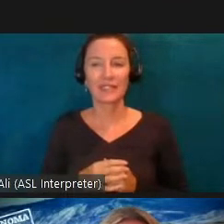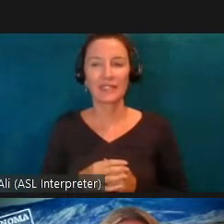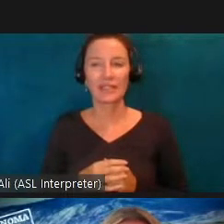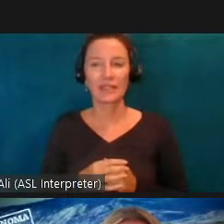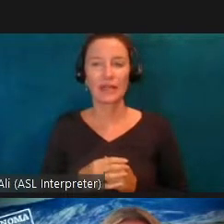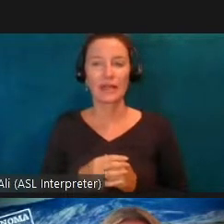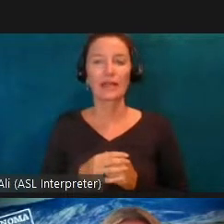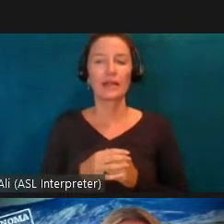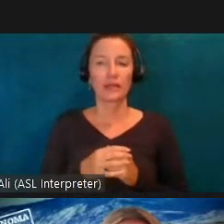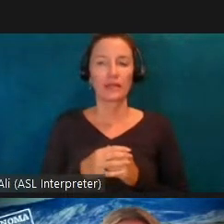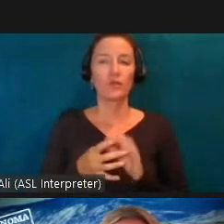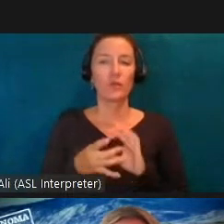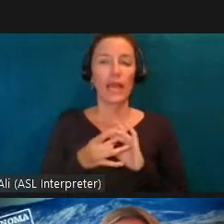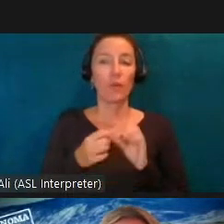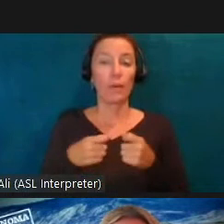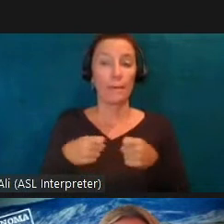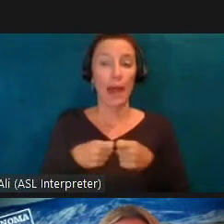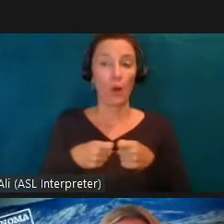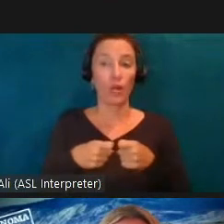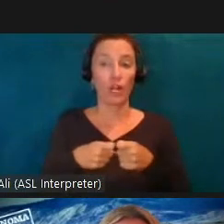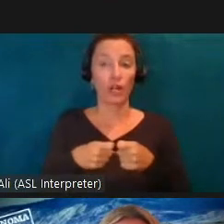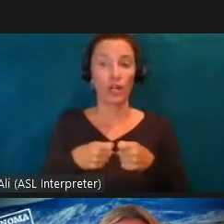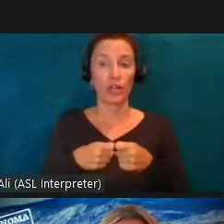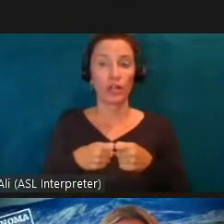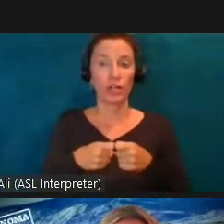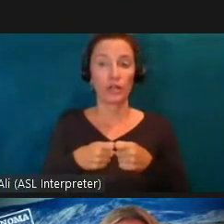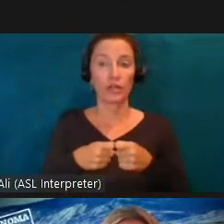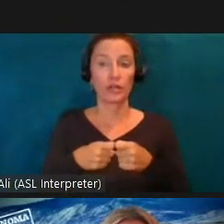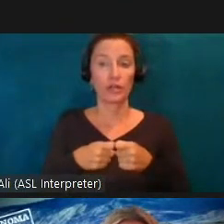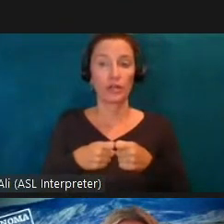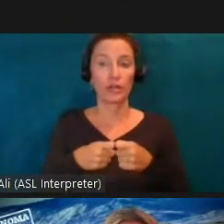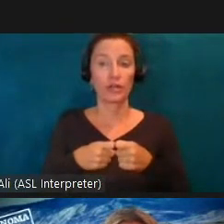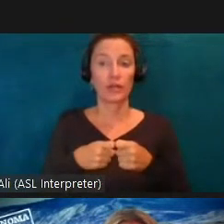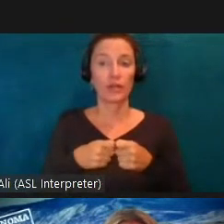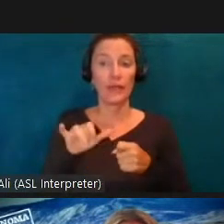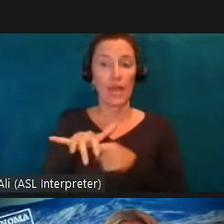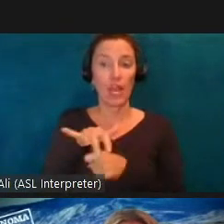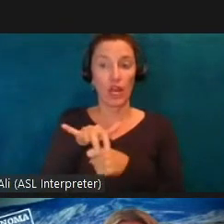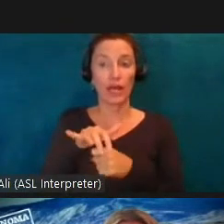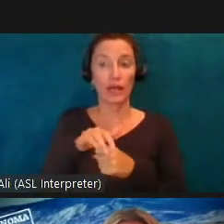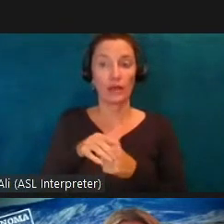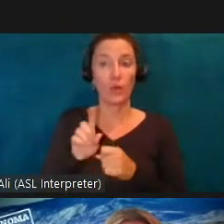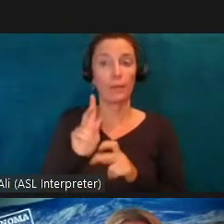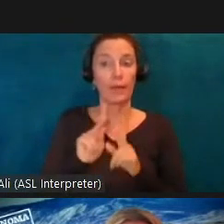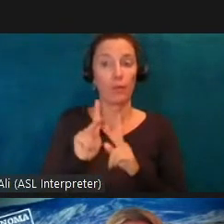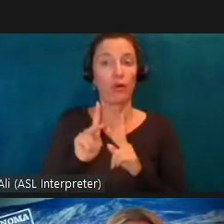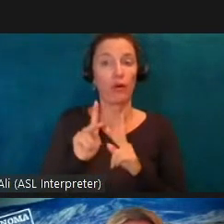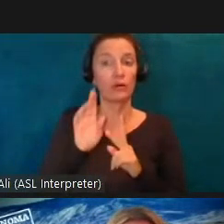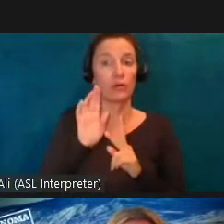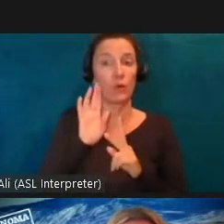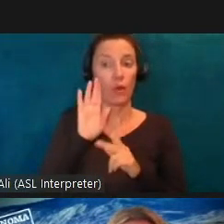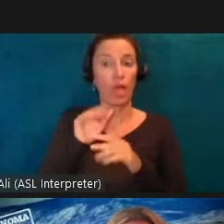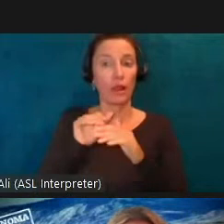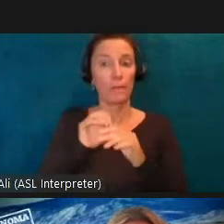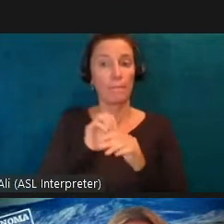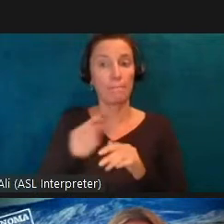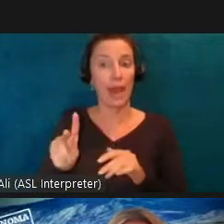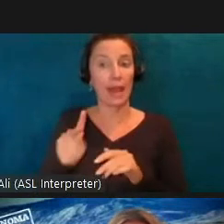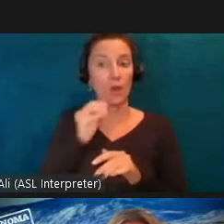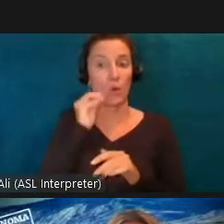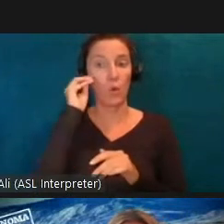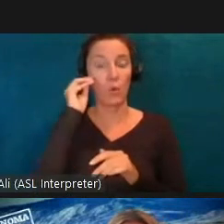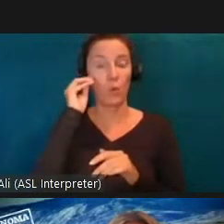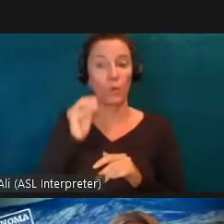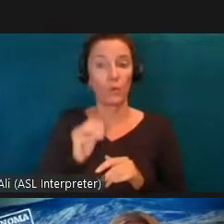power in some of the areas where our residents will be returning. Some are asking whether they can expect to